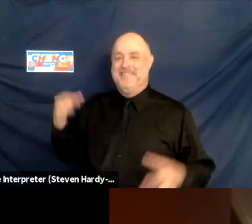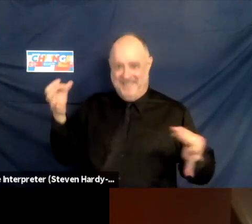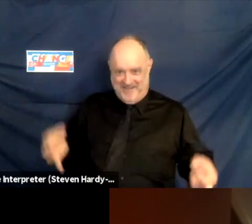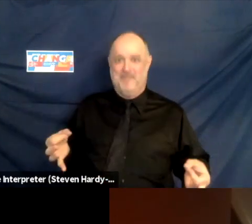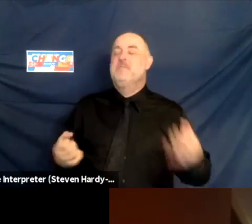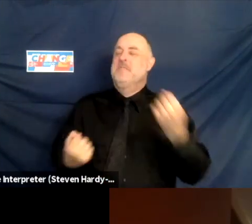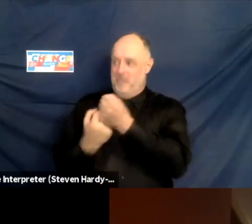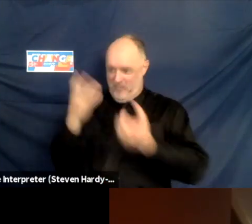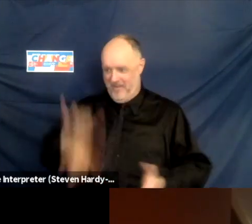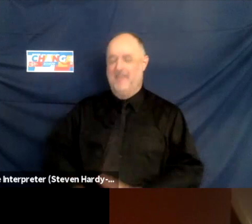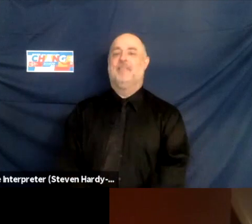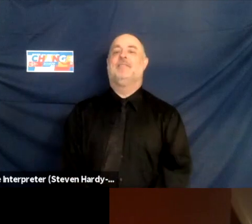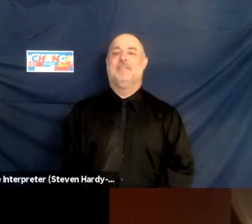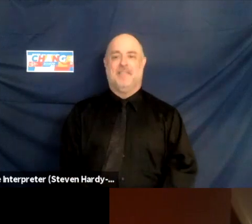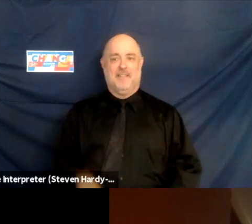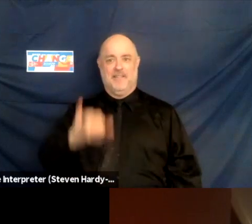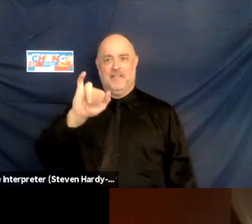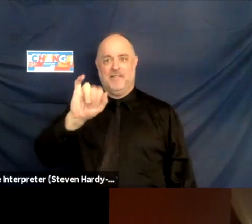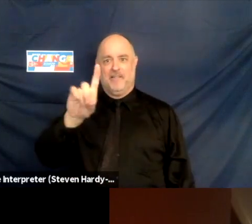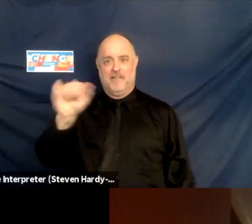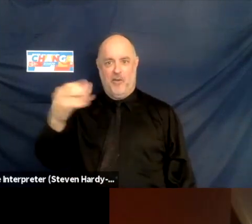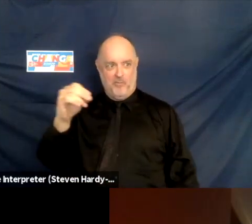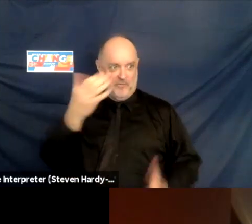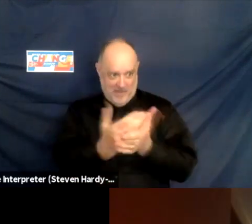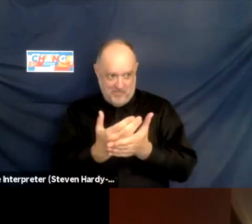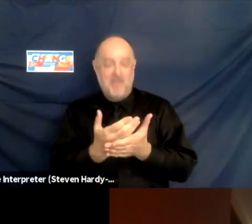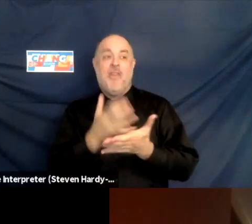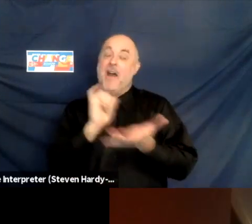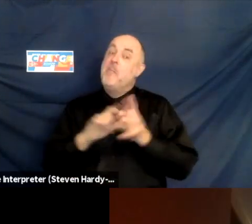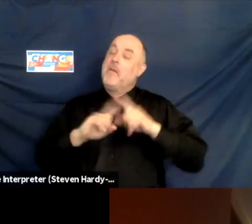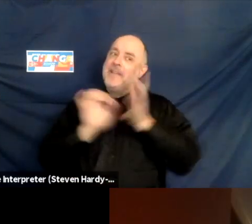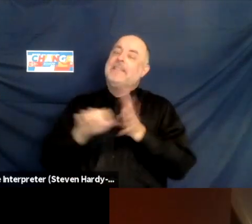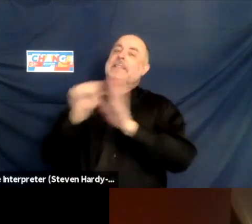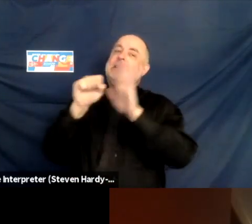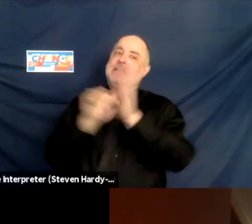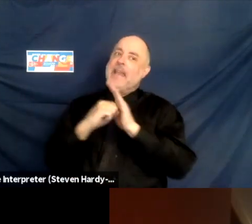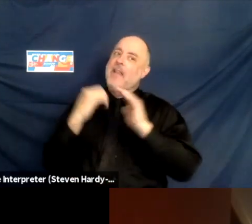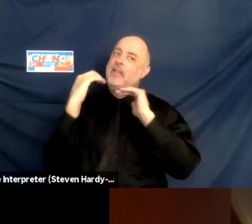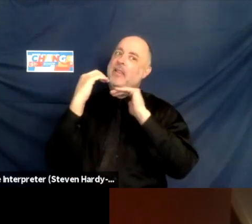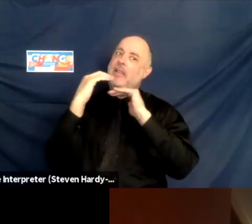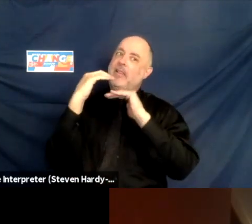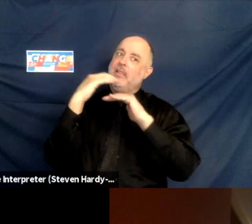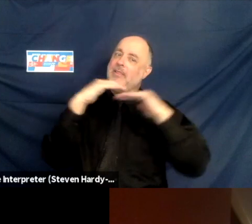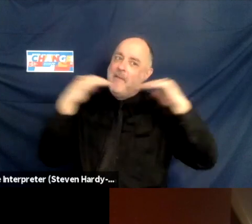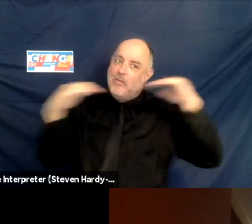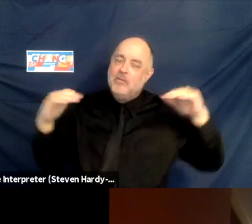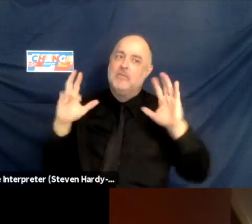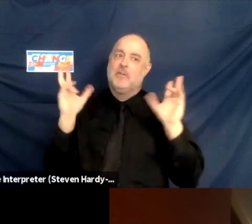League supports that. That's a state level issue. And we've worked with folks at the state level to get that